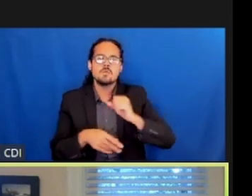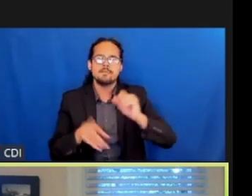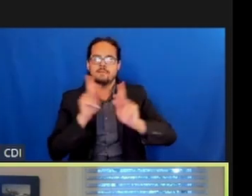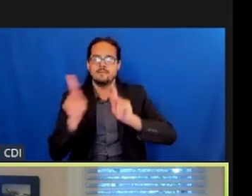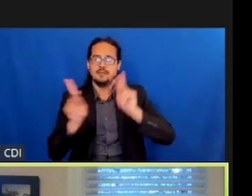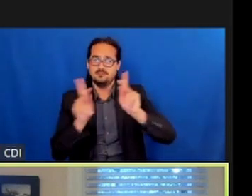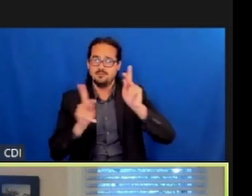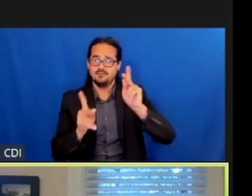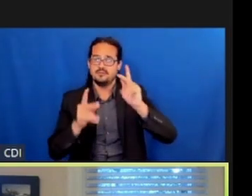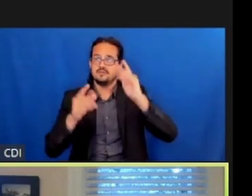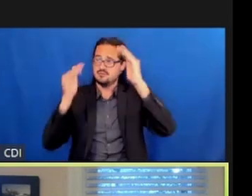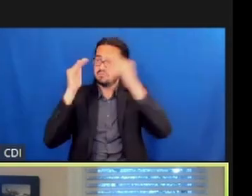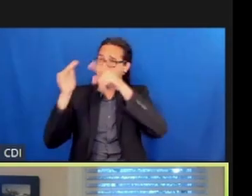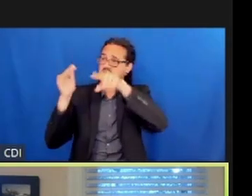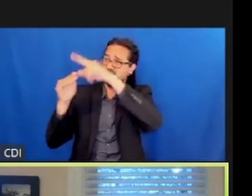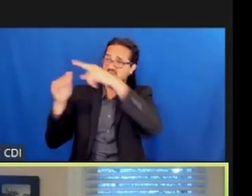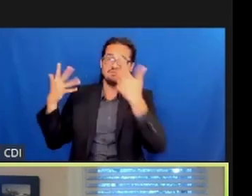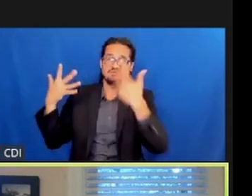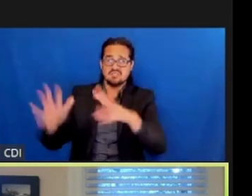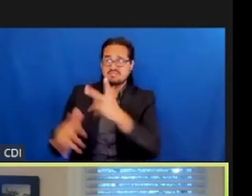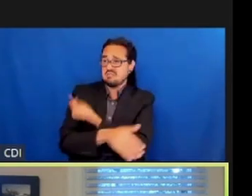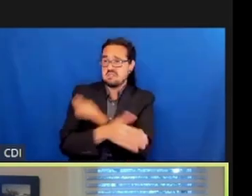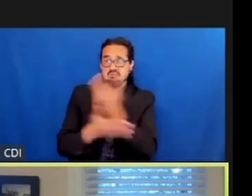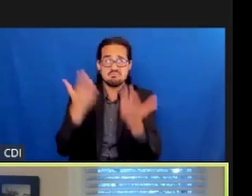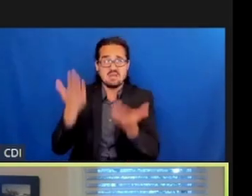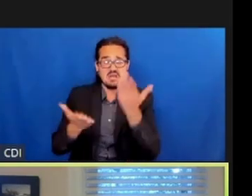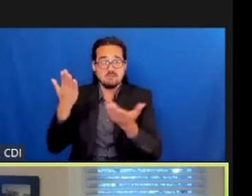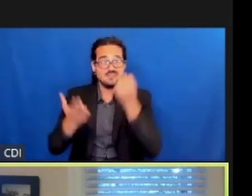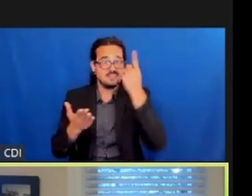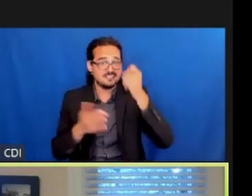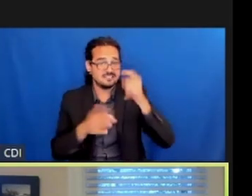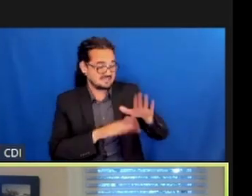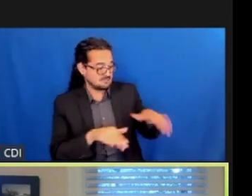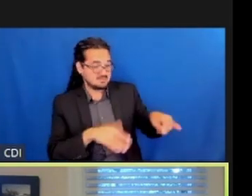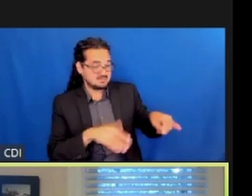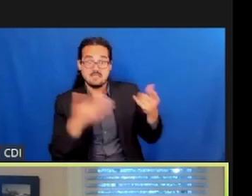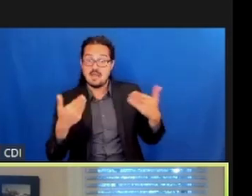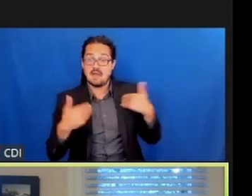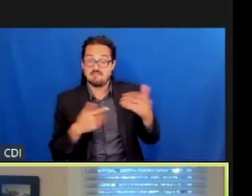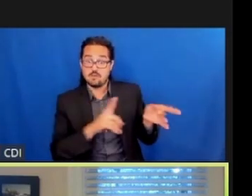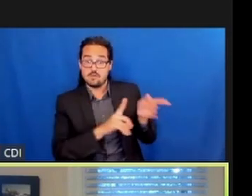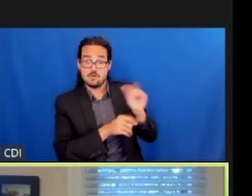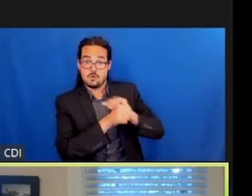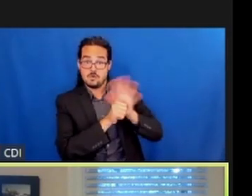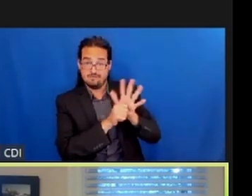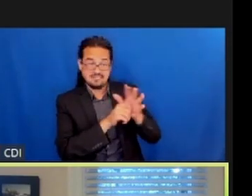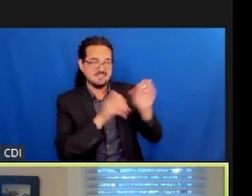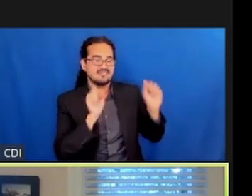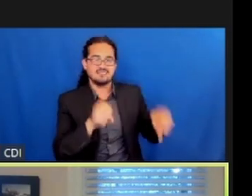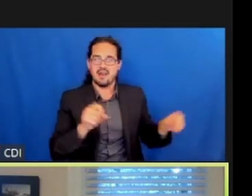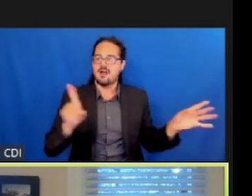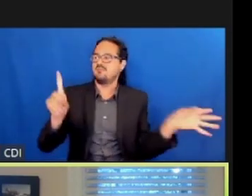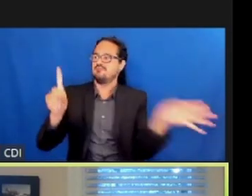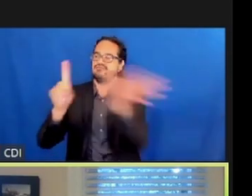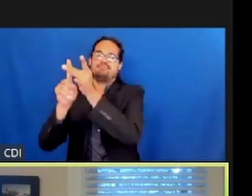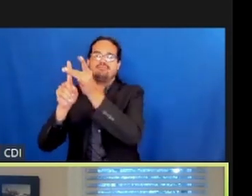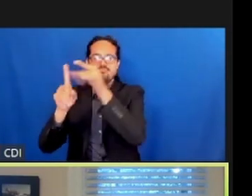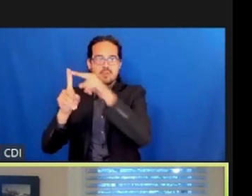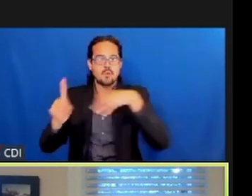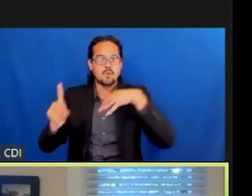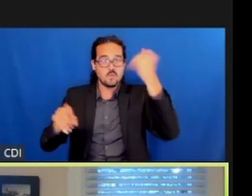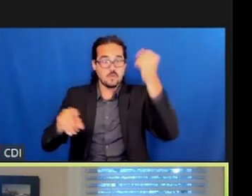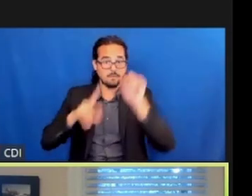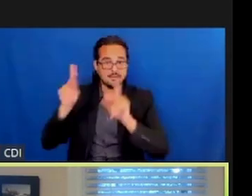a breakthrough case of COVID-19. So really limit that close contact with older adults and people who have high risk medical conditions. And I can't say